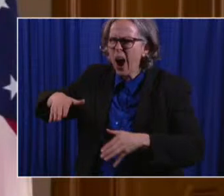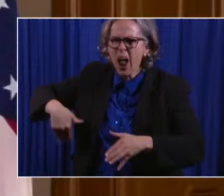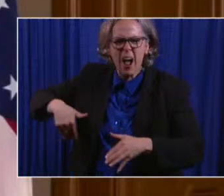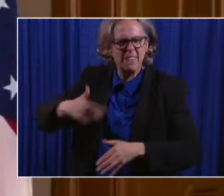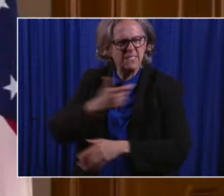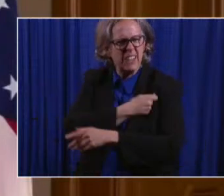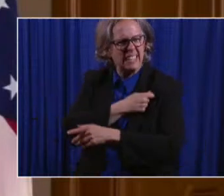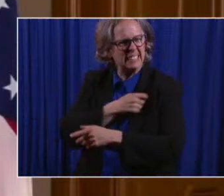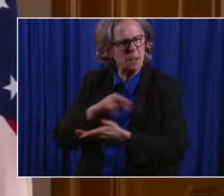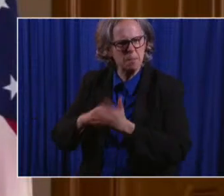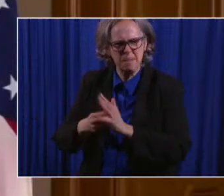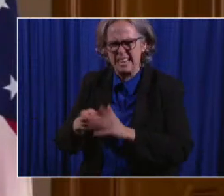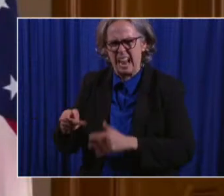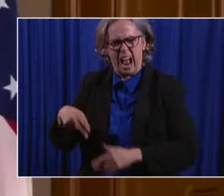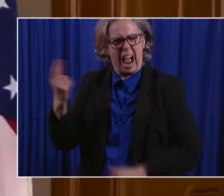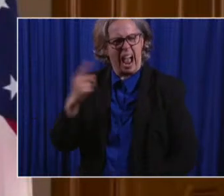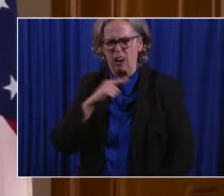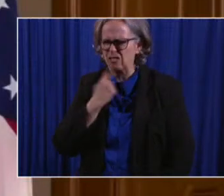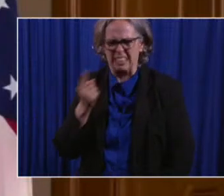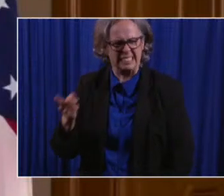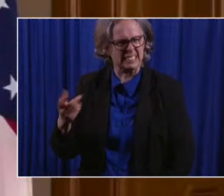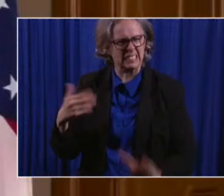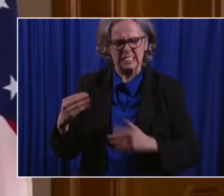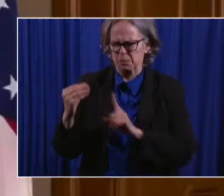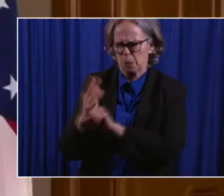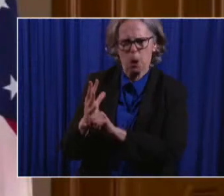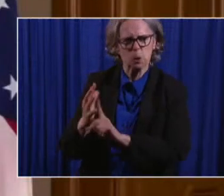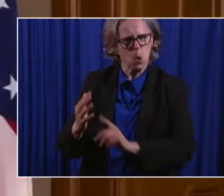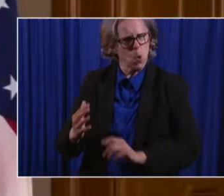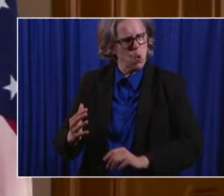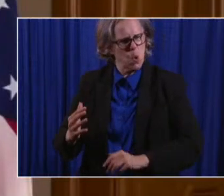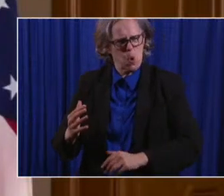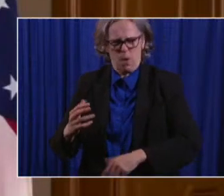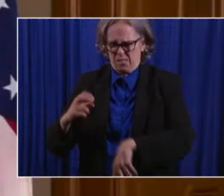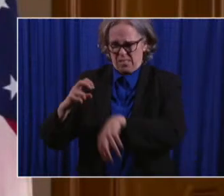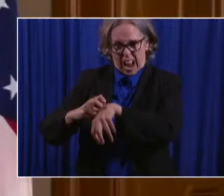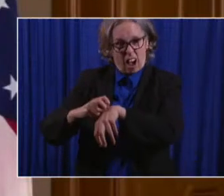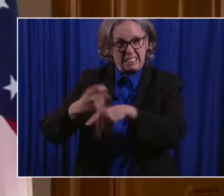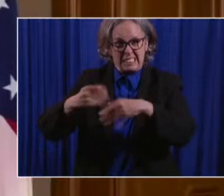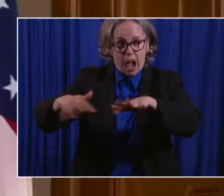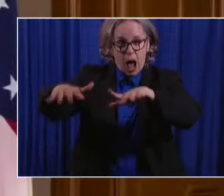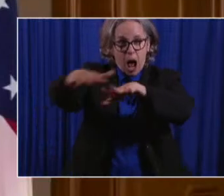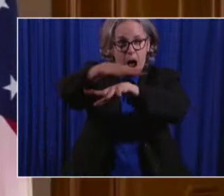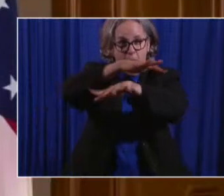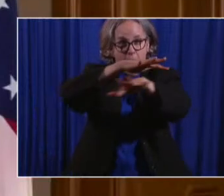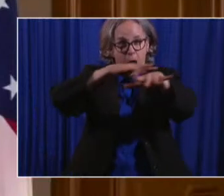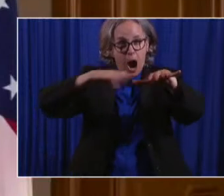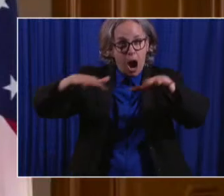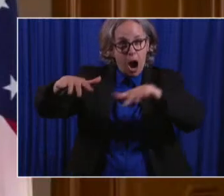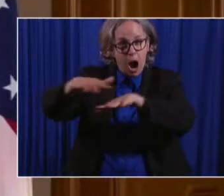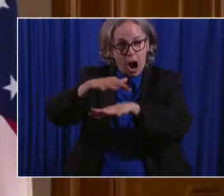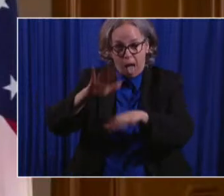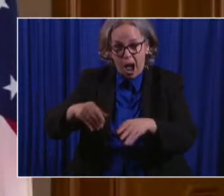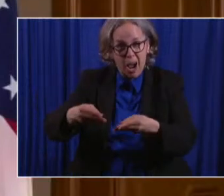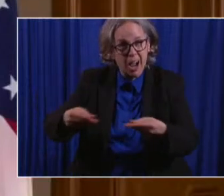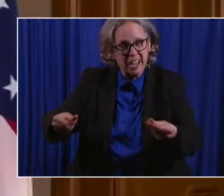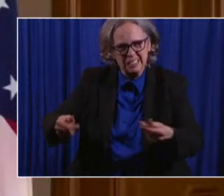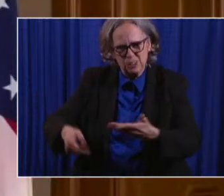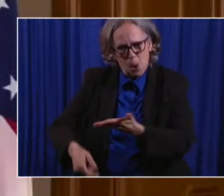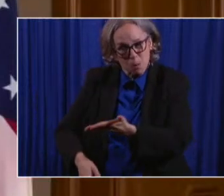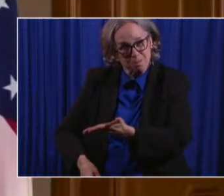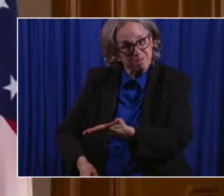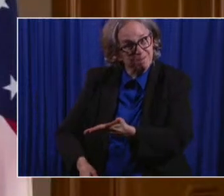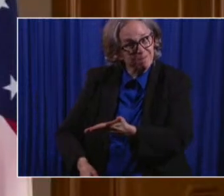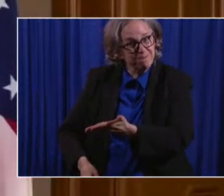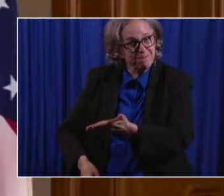very significant risk because the virus is still out there. It has not gone away. We're headed in the right direction,